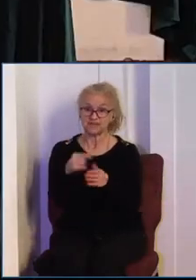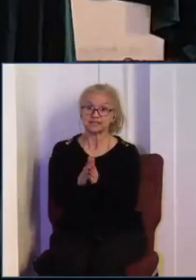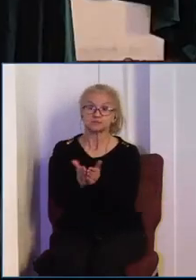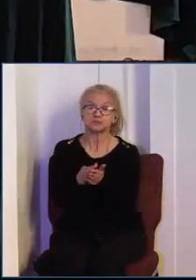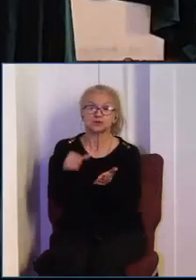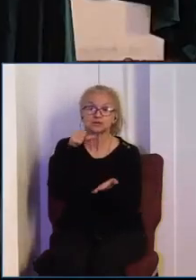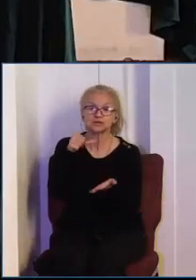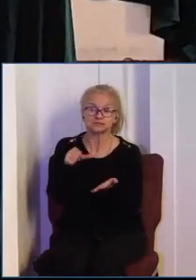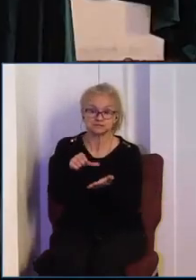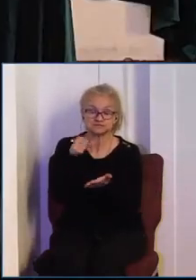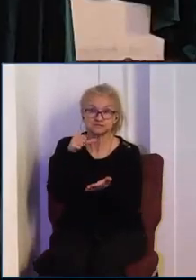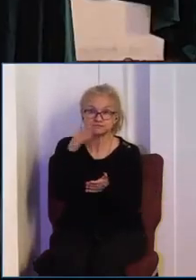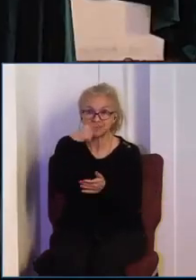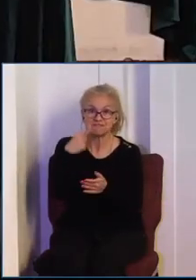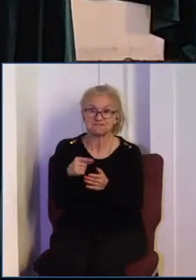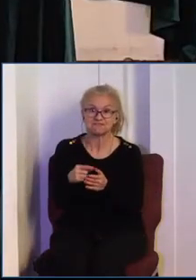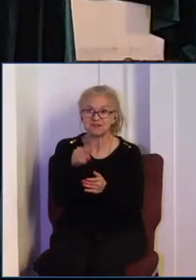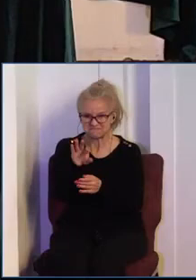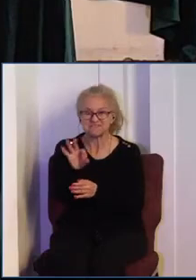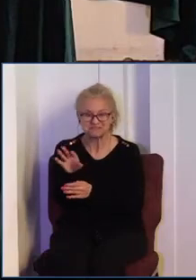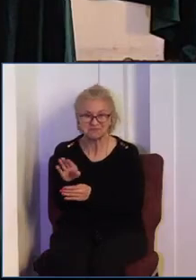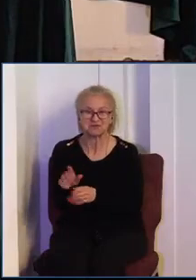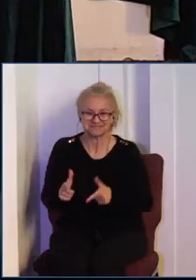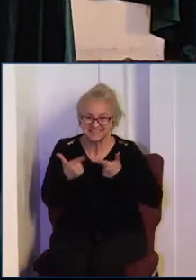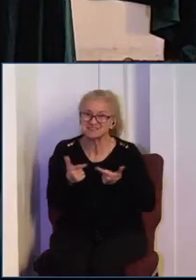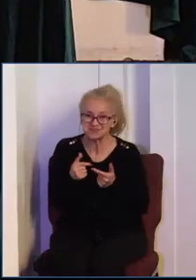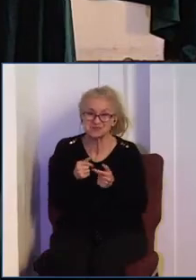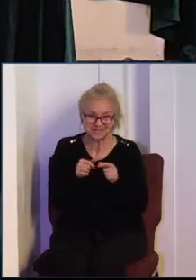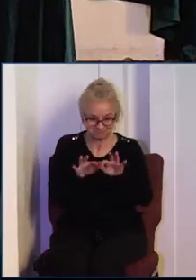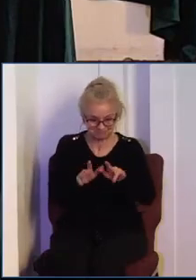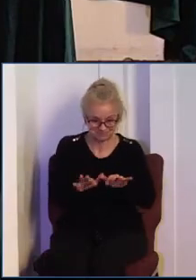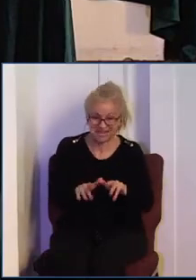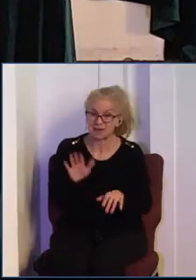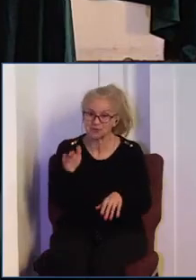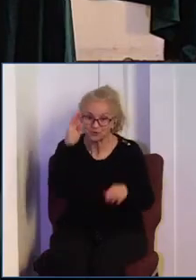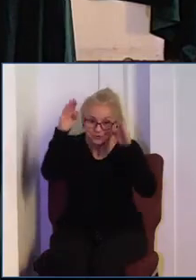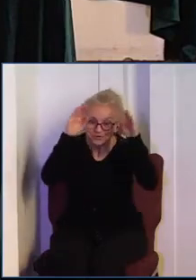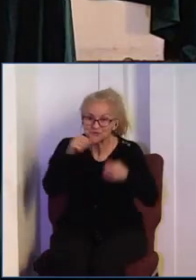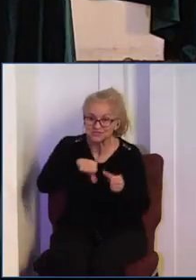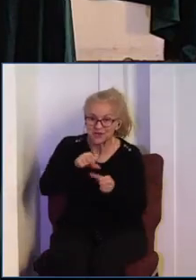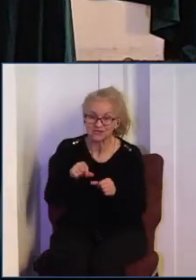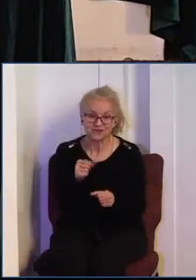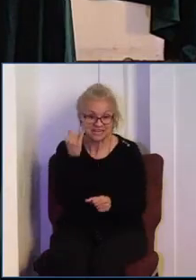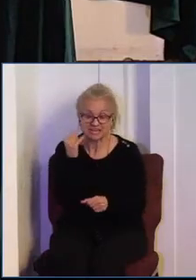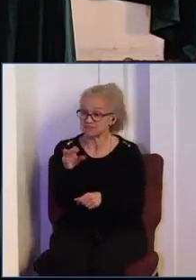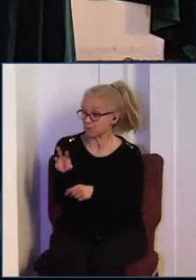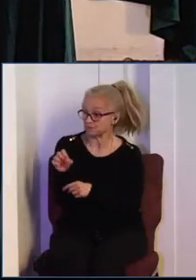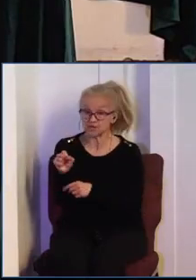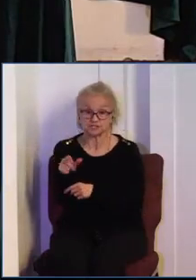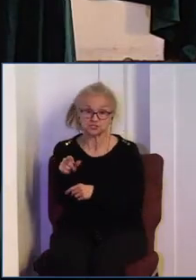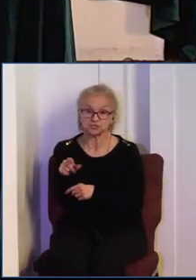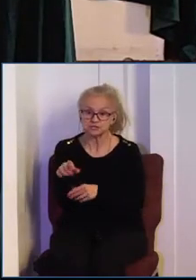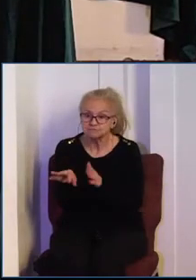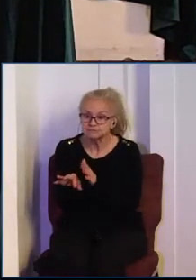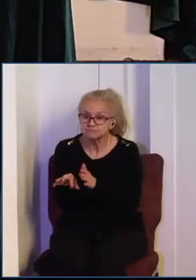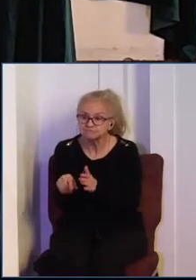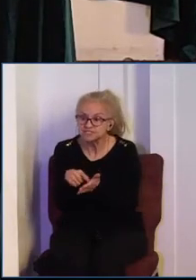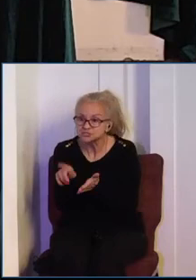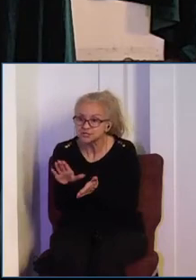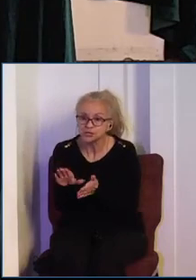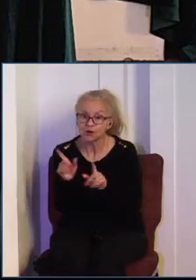can type in your greetings to one another, and if you're on our website, you can check your attendance. This